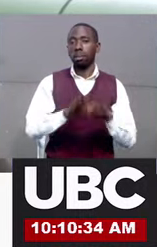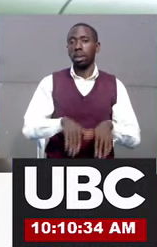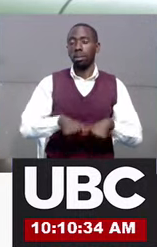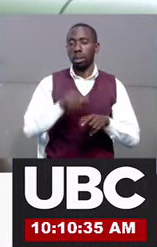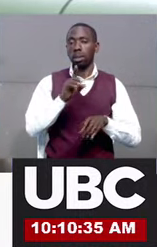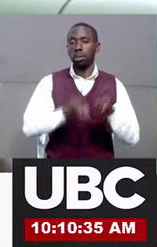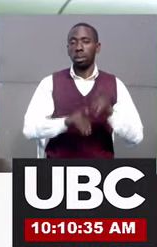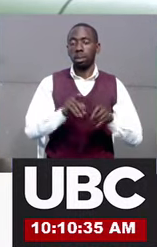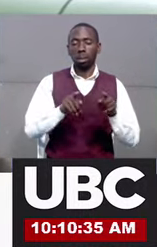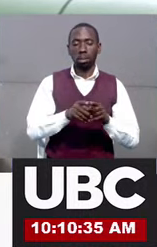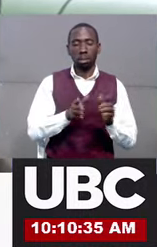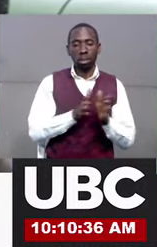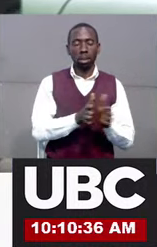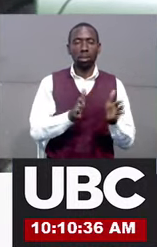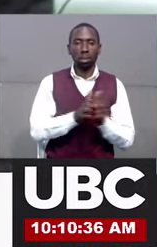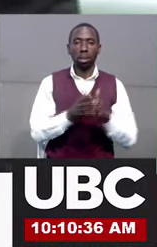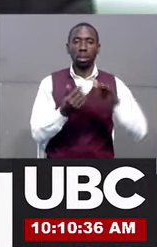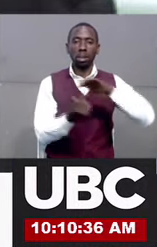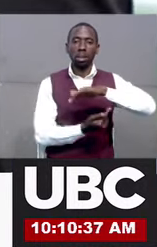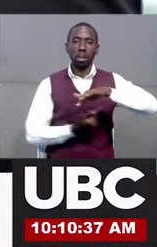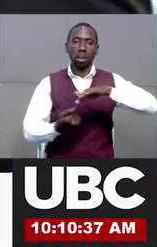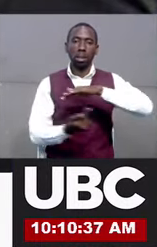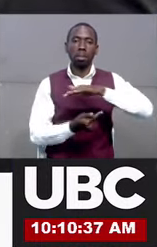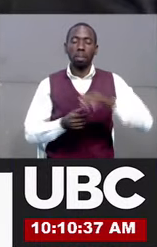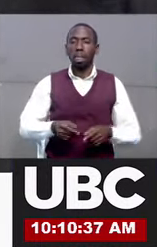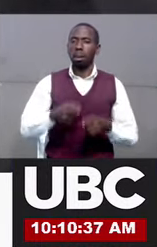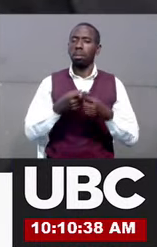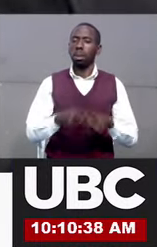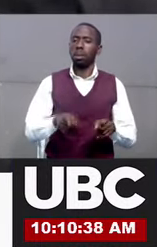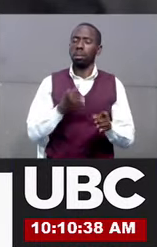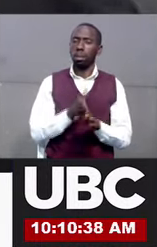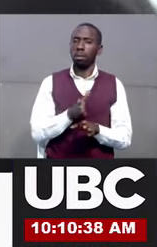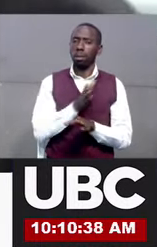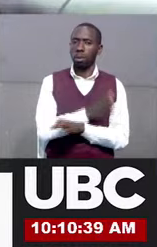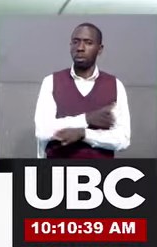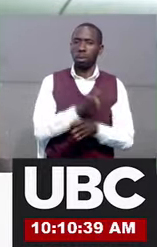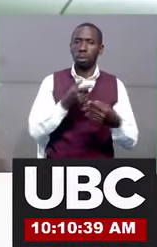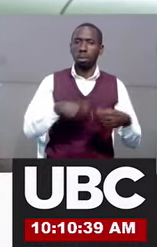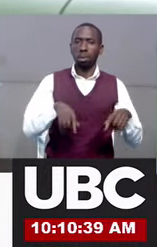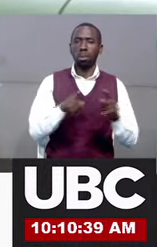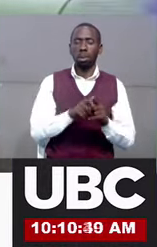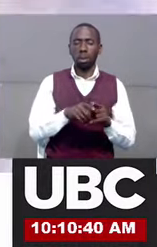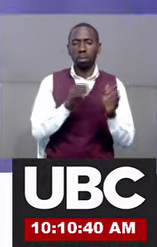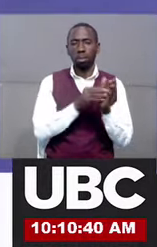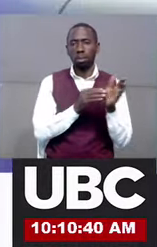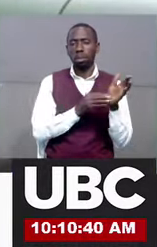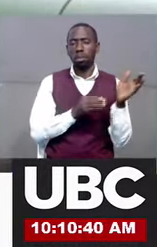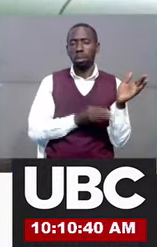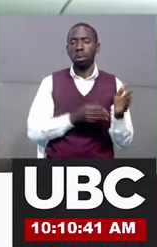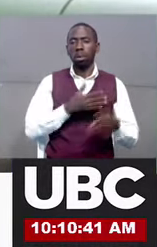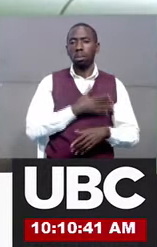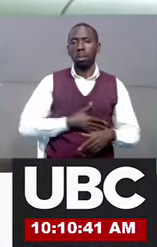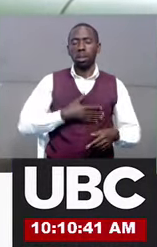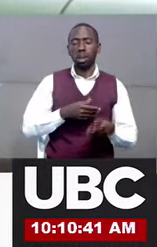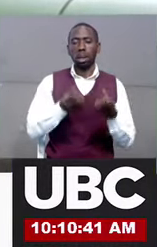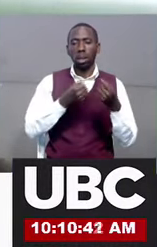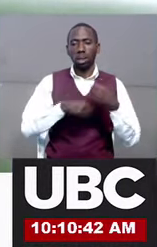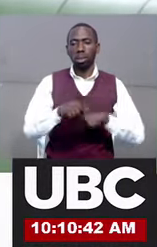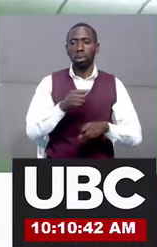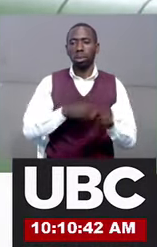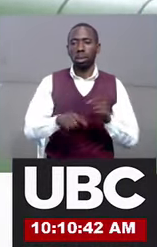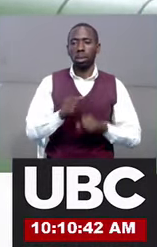the status. But before we come with a statement, can we have an action taken on